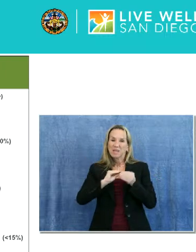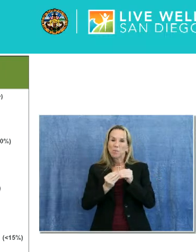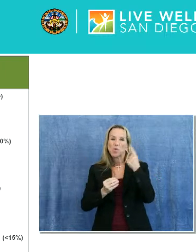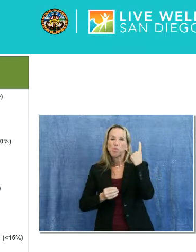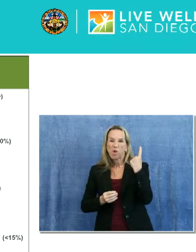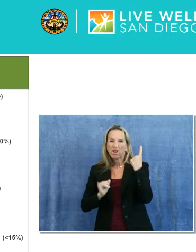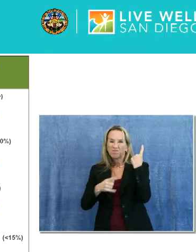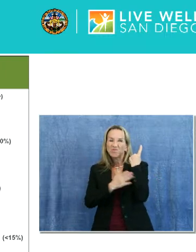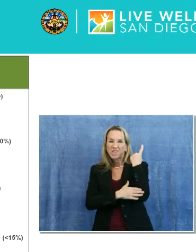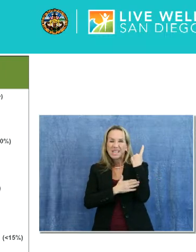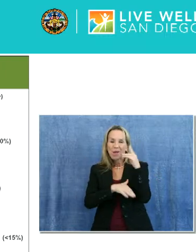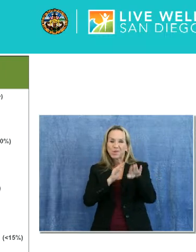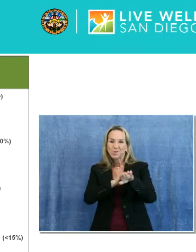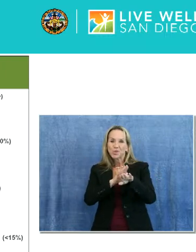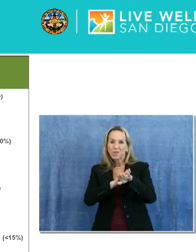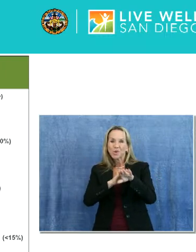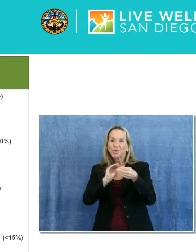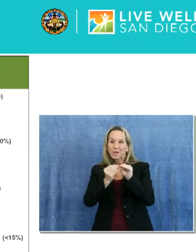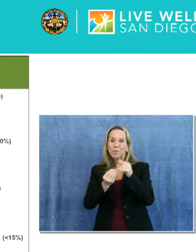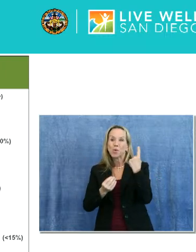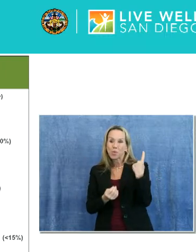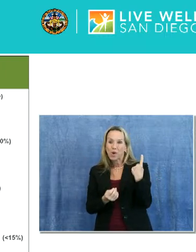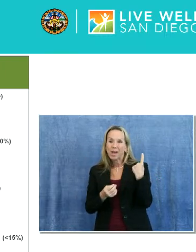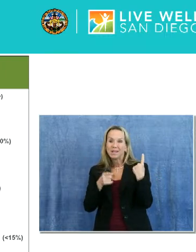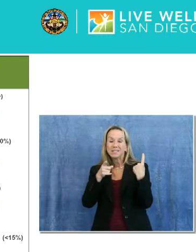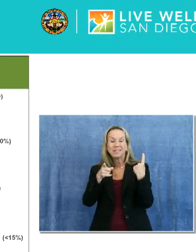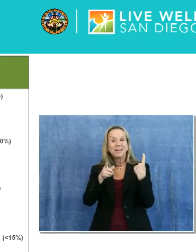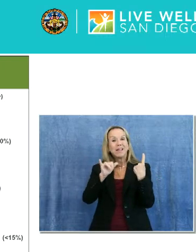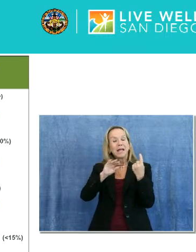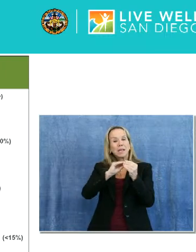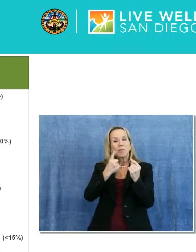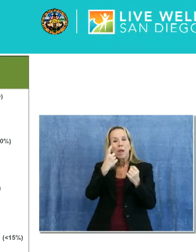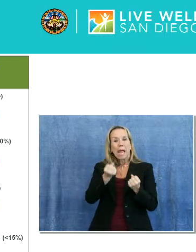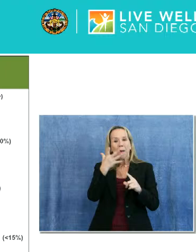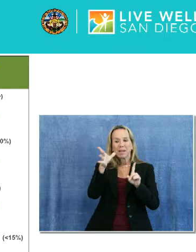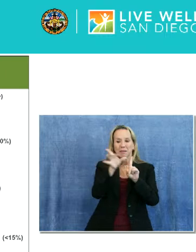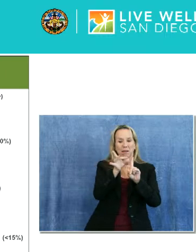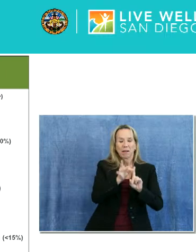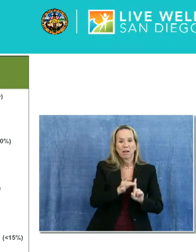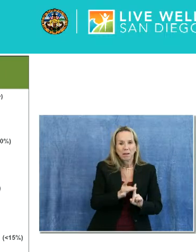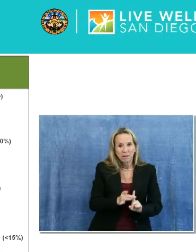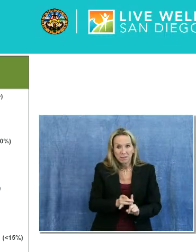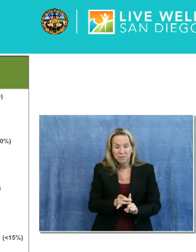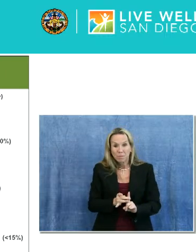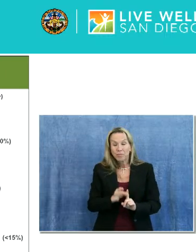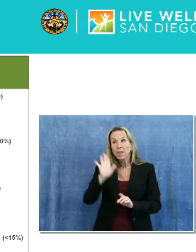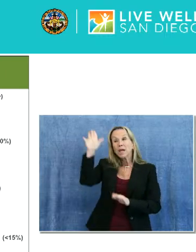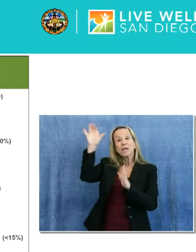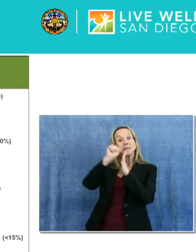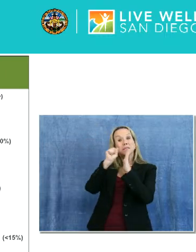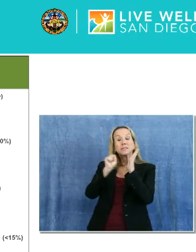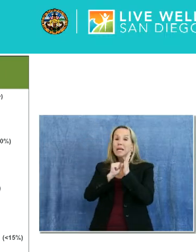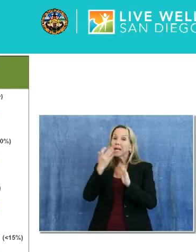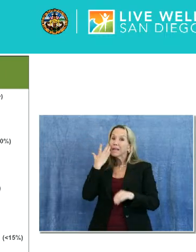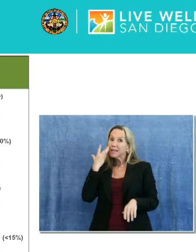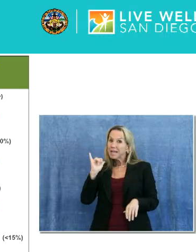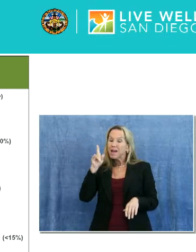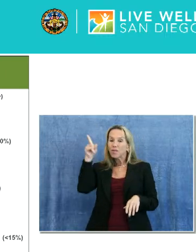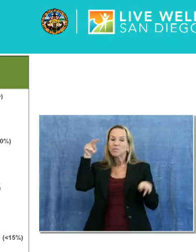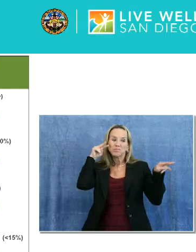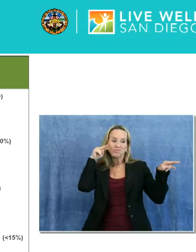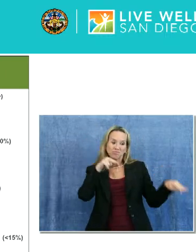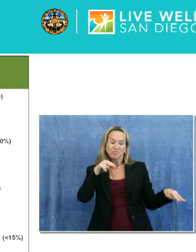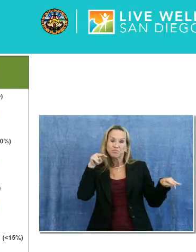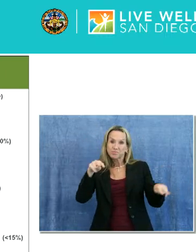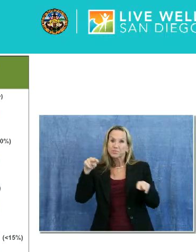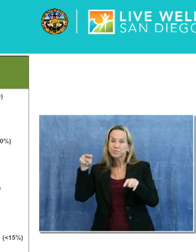1. Trigger number 1 is related to case rate, a state metric, again, that has the county